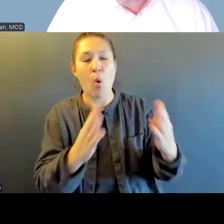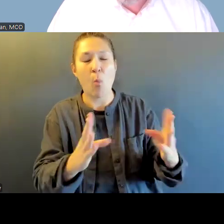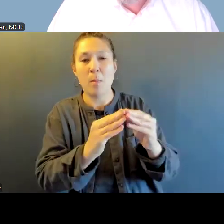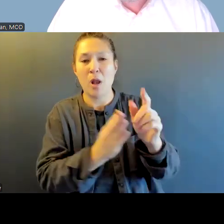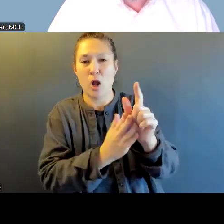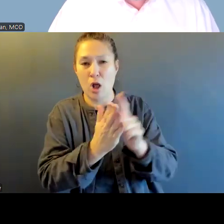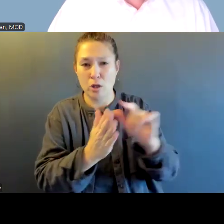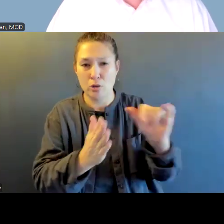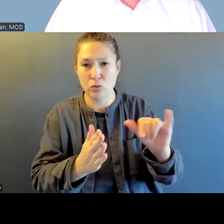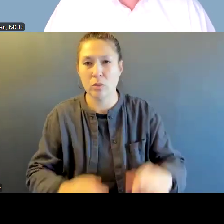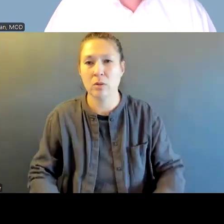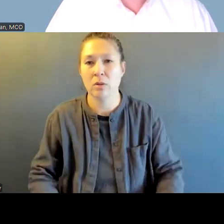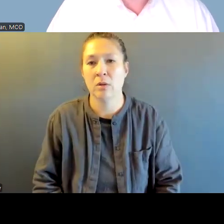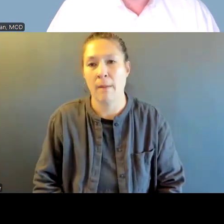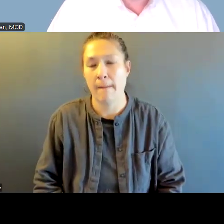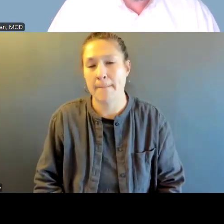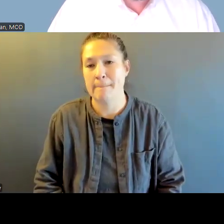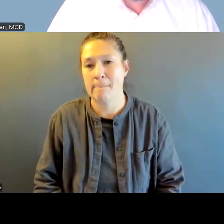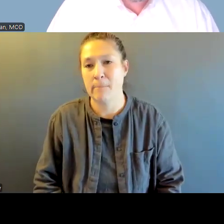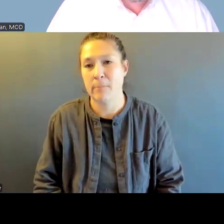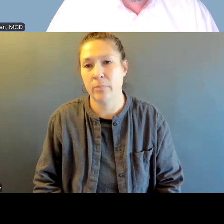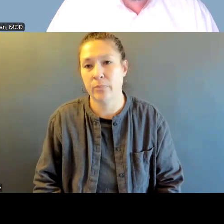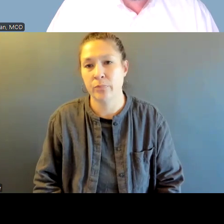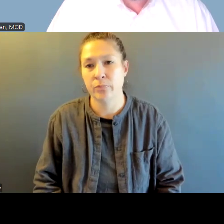be considered and used when available and appropriate.